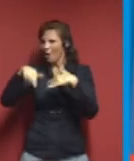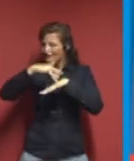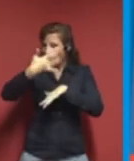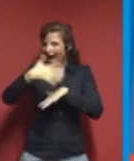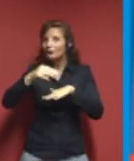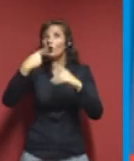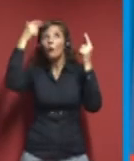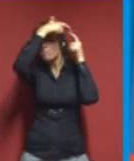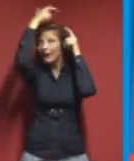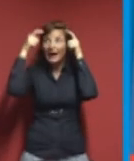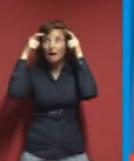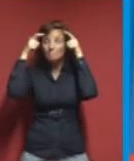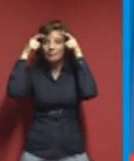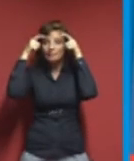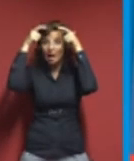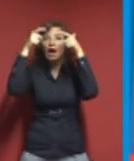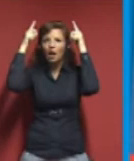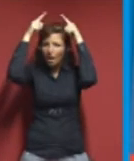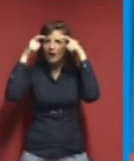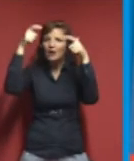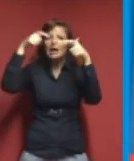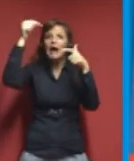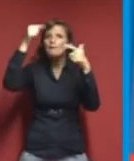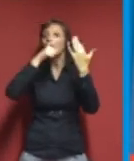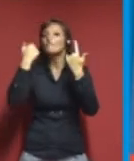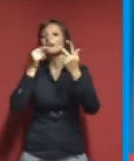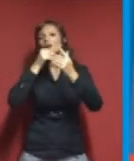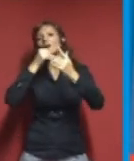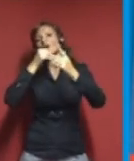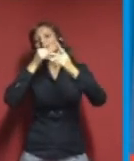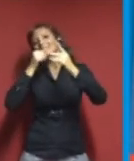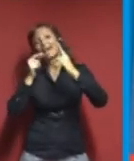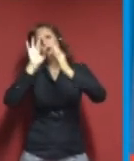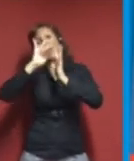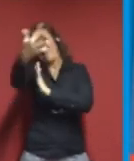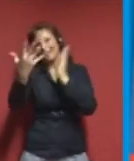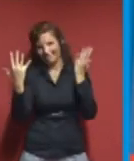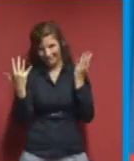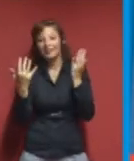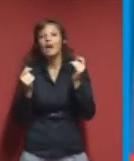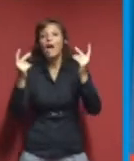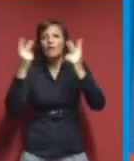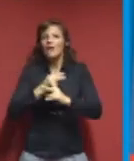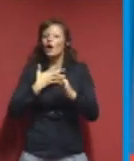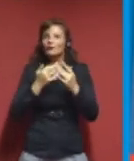combination. So as you can see, there's like these parallels. We've been doing the same things in the past as we're doing now.